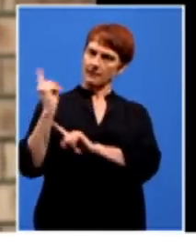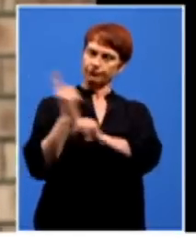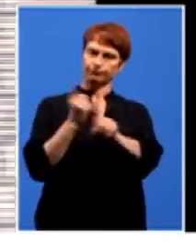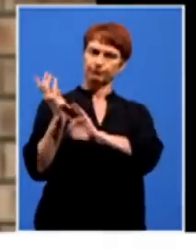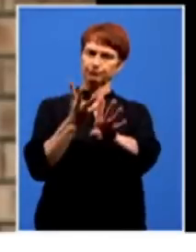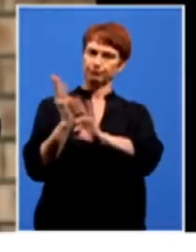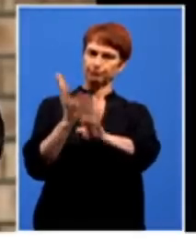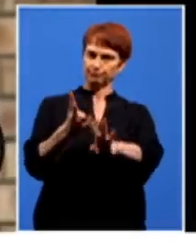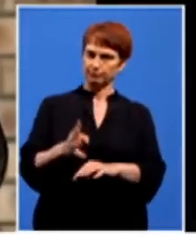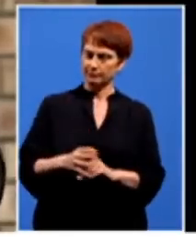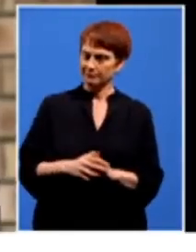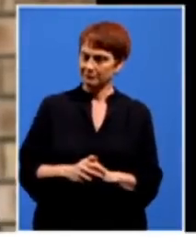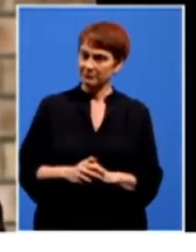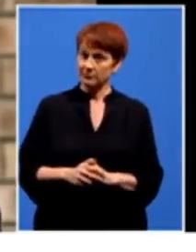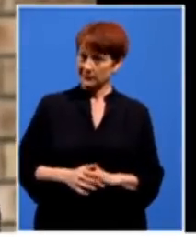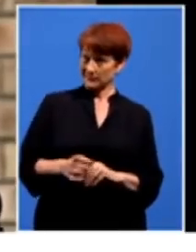I have no problem with this,